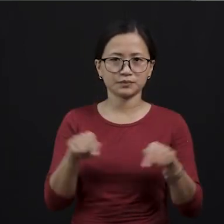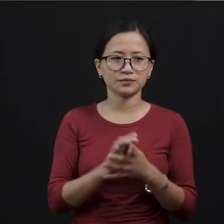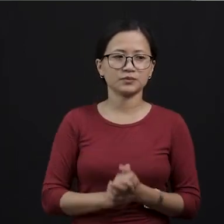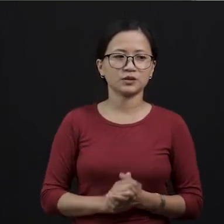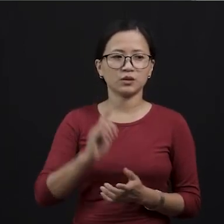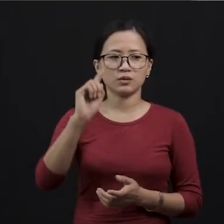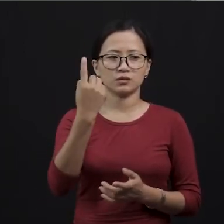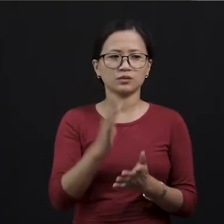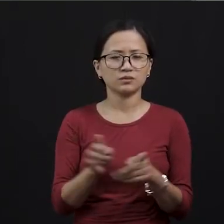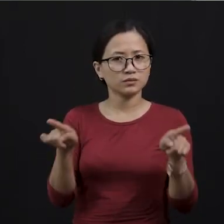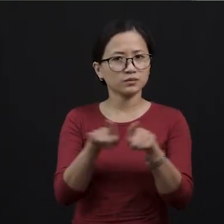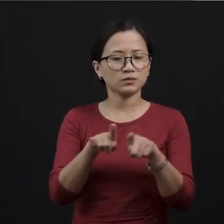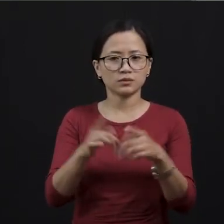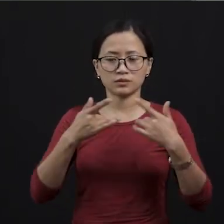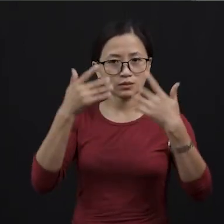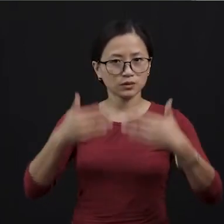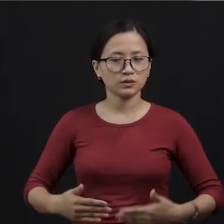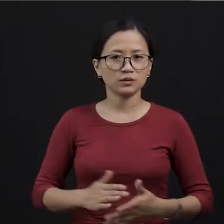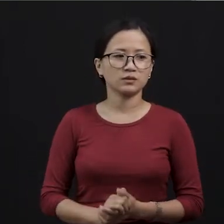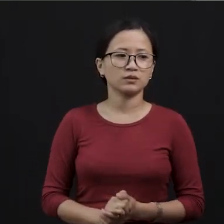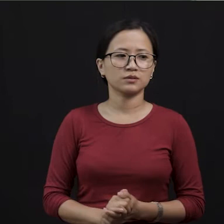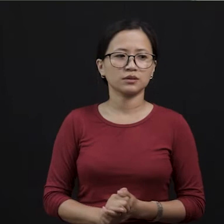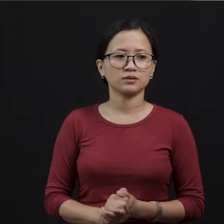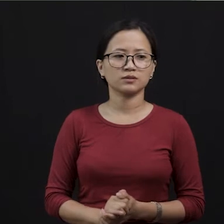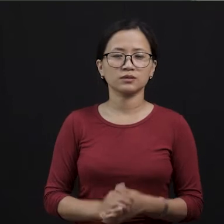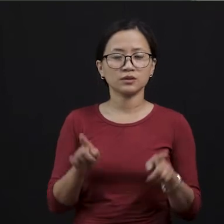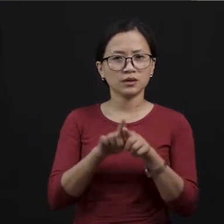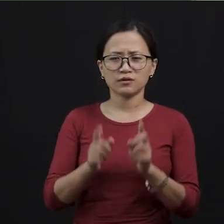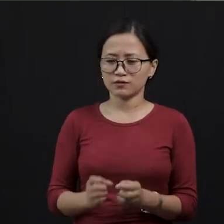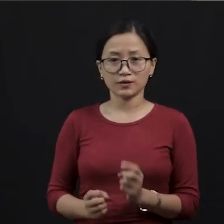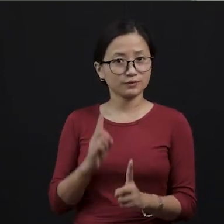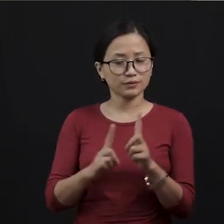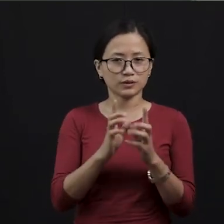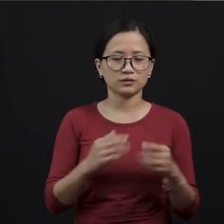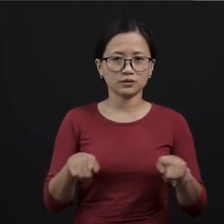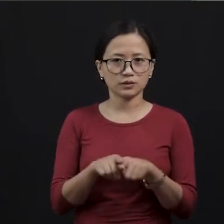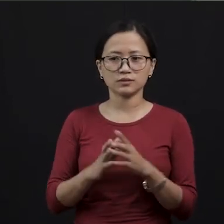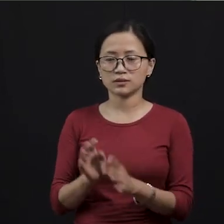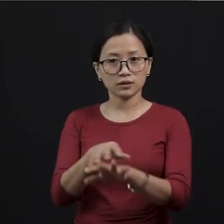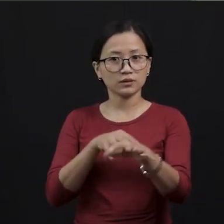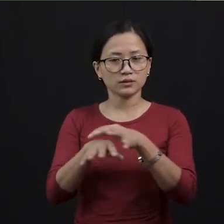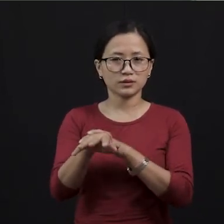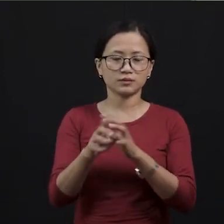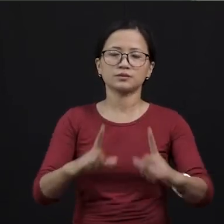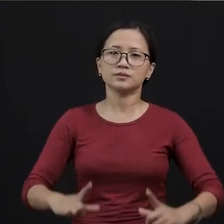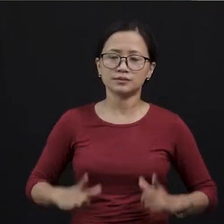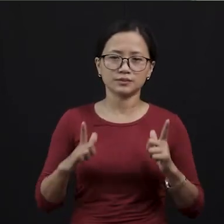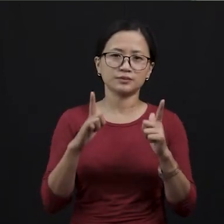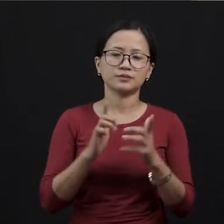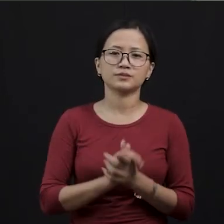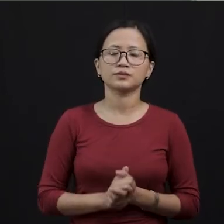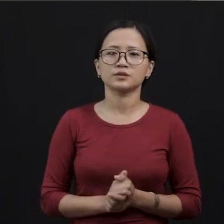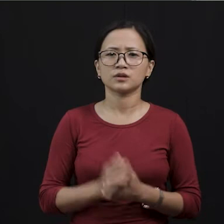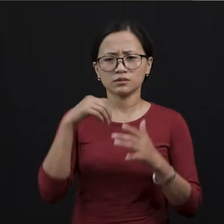in one same habitat, several kinds of plants and animals live, okay? In one particular habitat, see in the water,